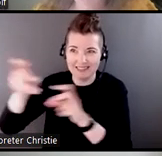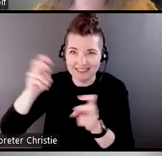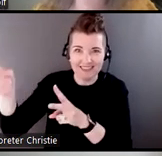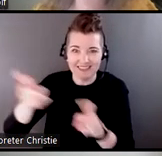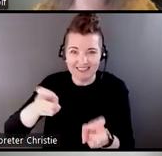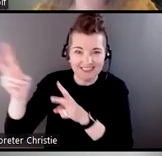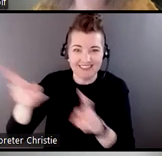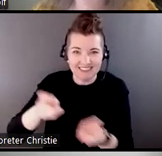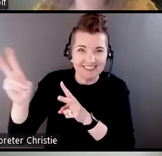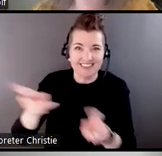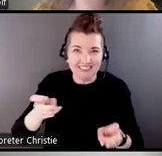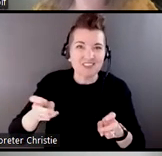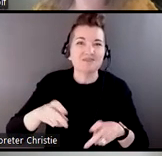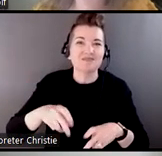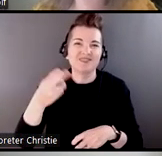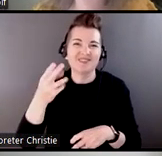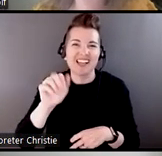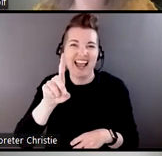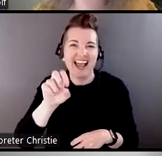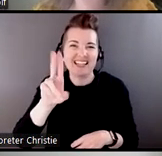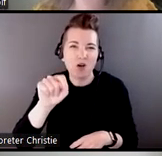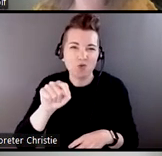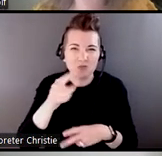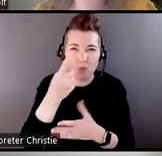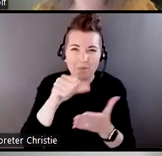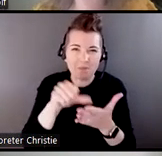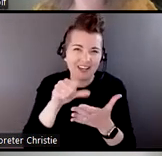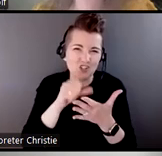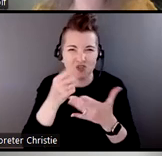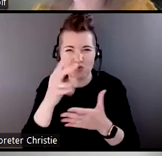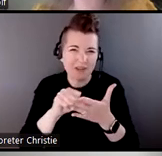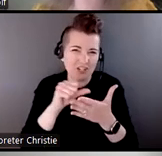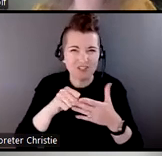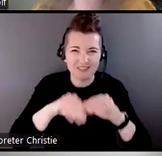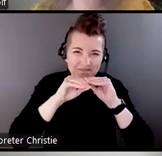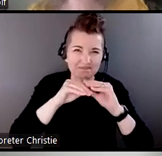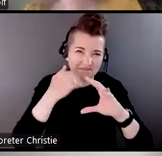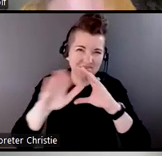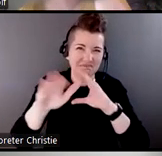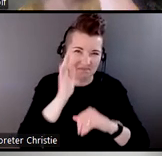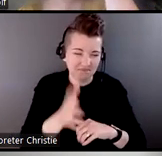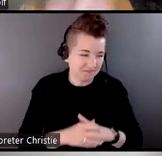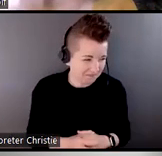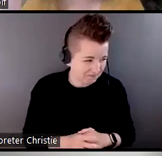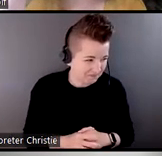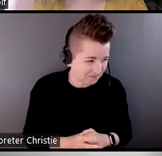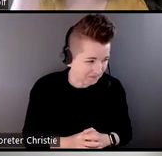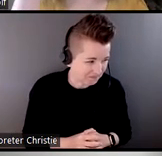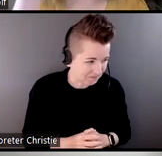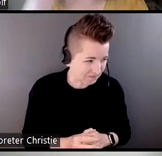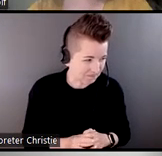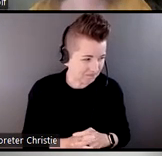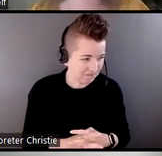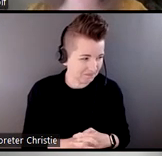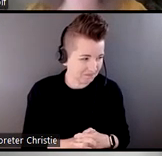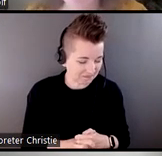that you have those going forward. So I think the key is just to pick one thing to, as we did in the